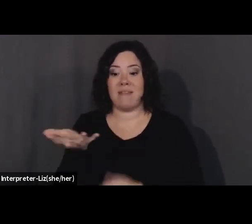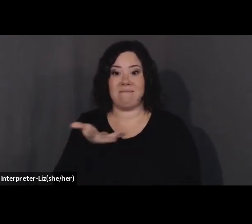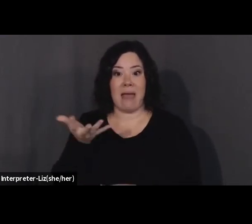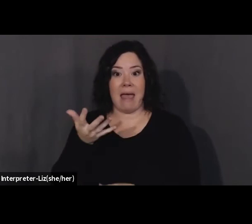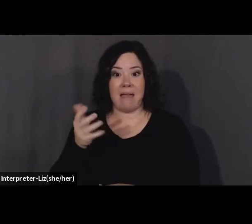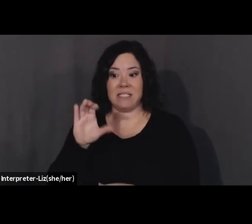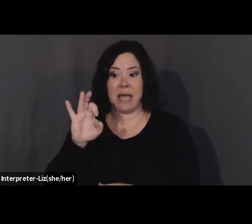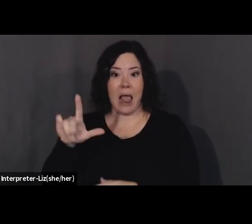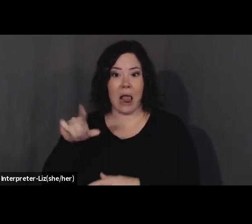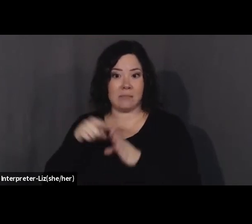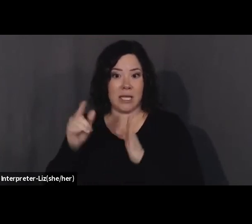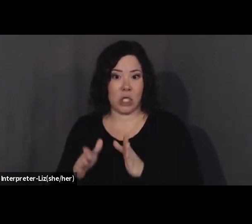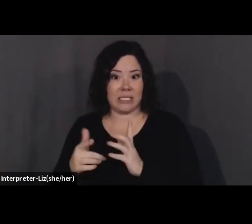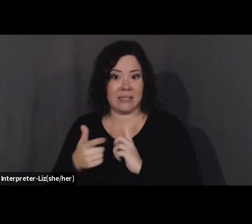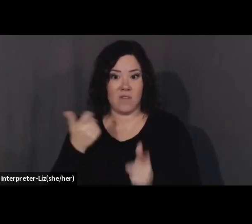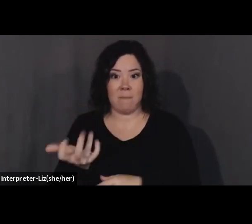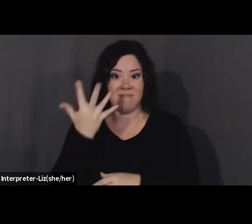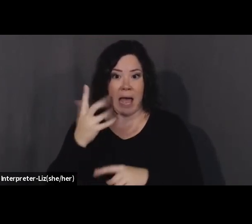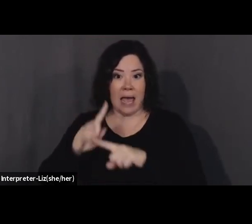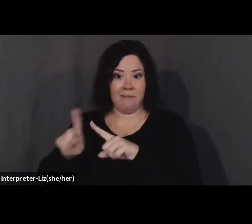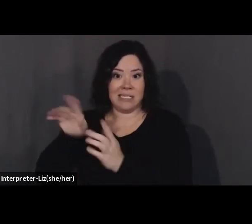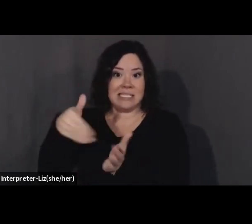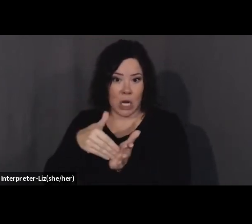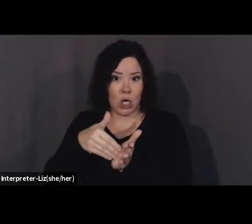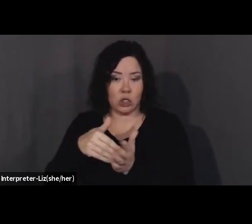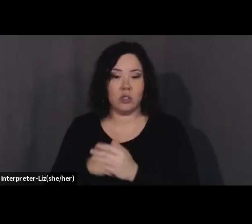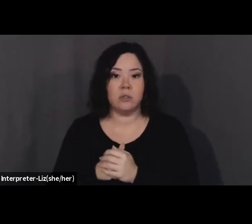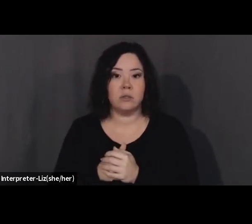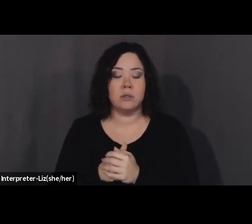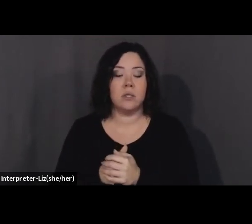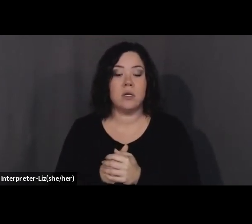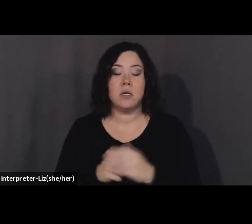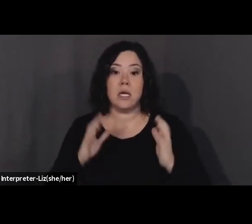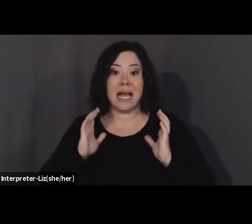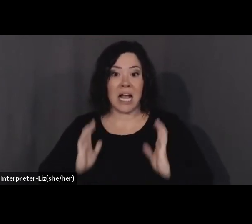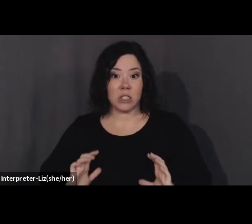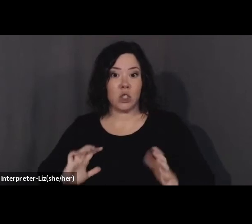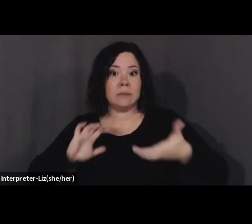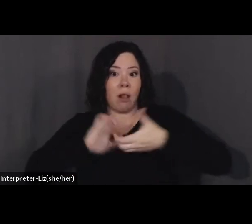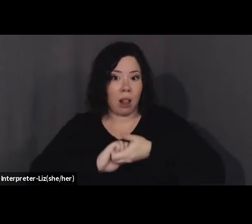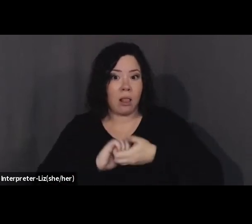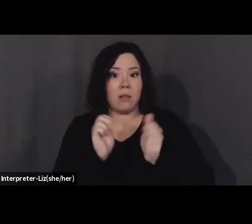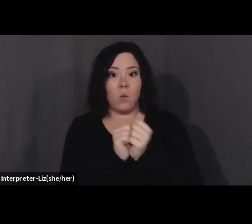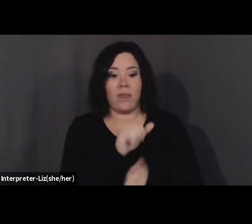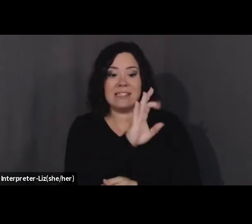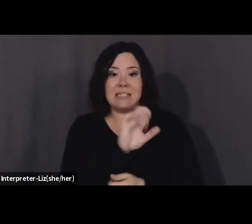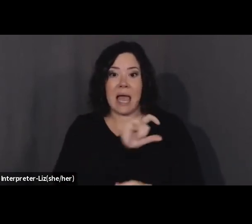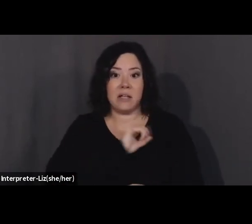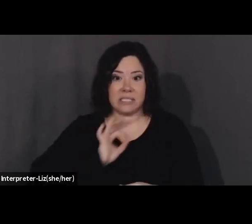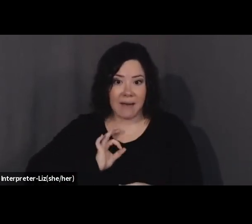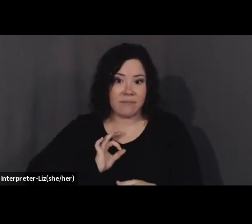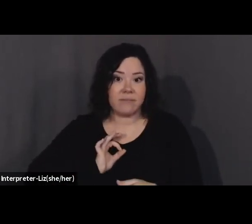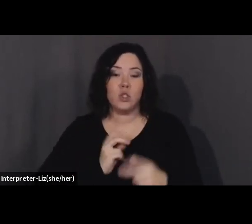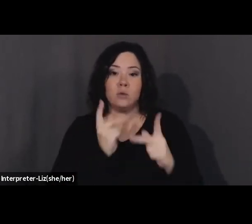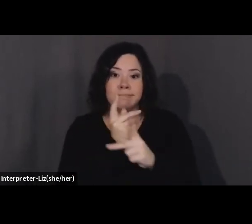5 different centers as part of previous funding, as I mentioned. Consumers worked closely with CIL staff to work through